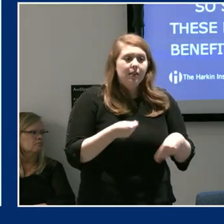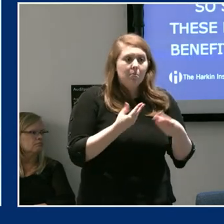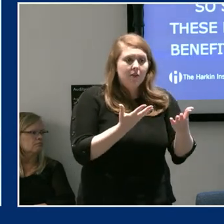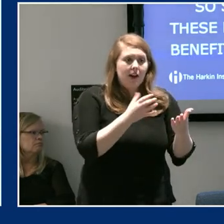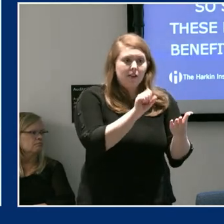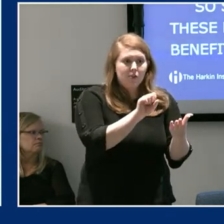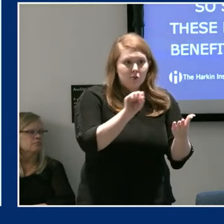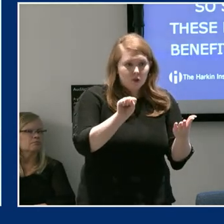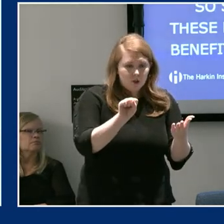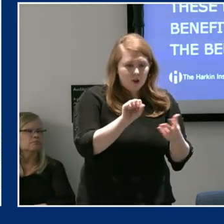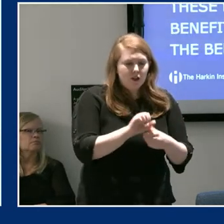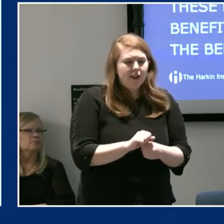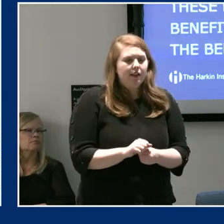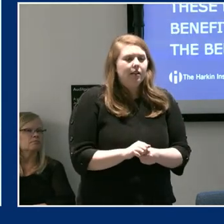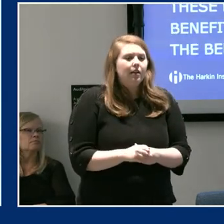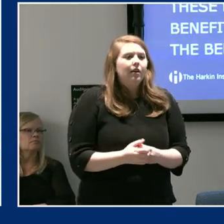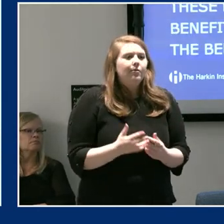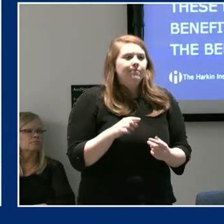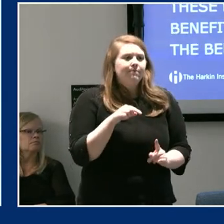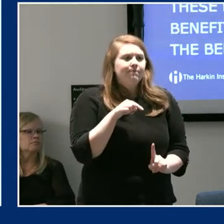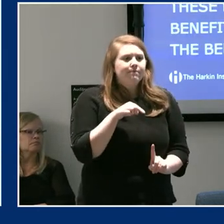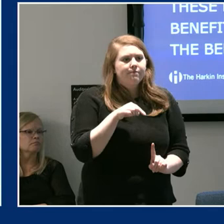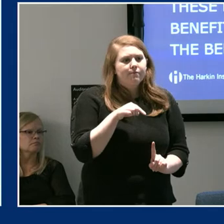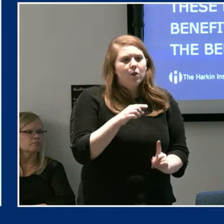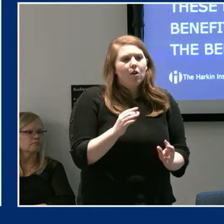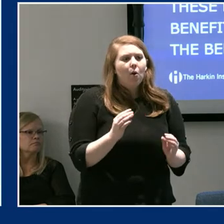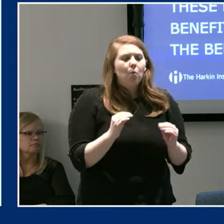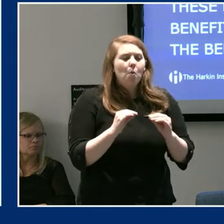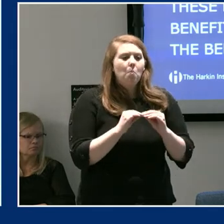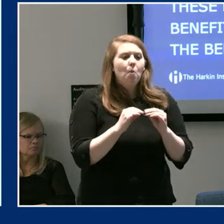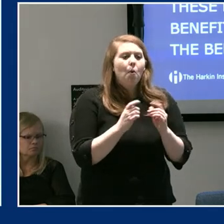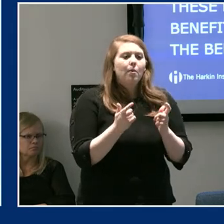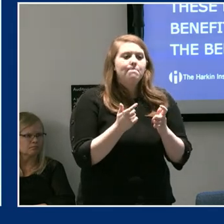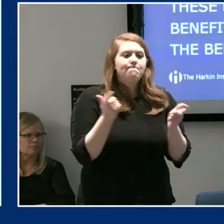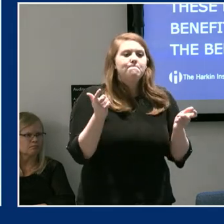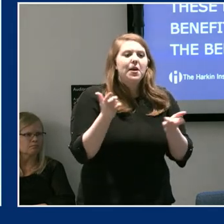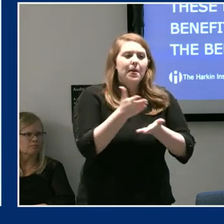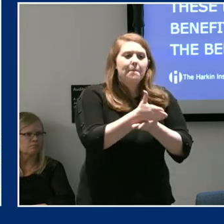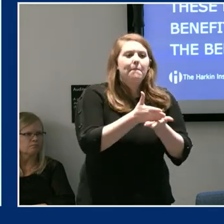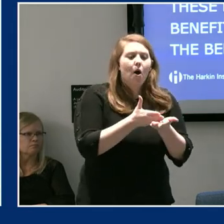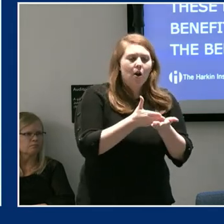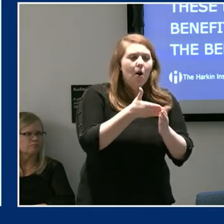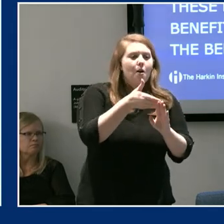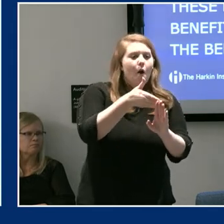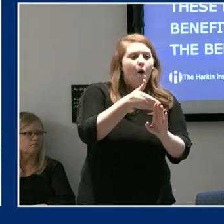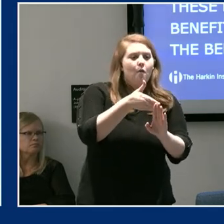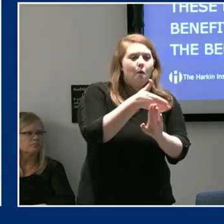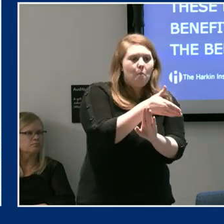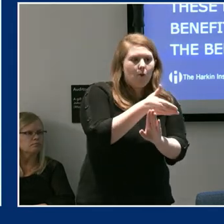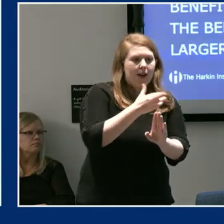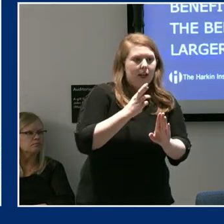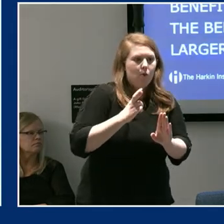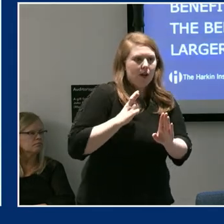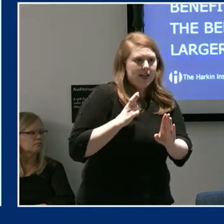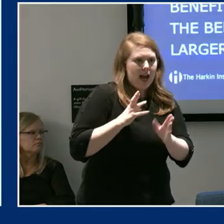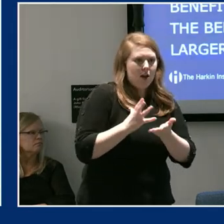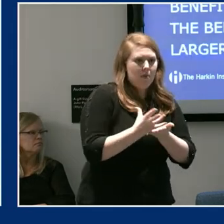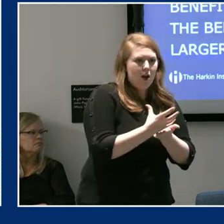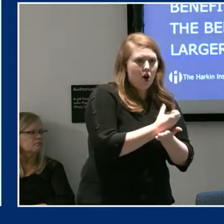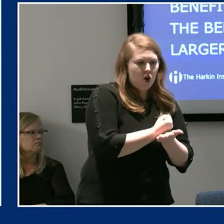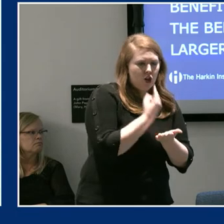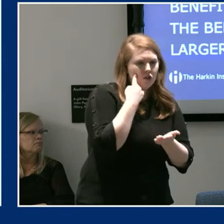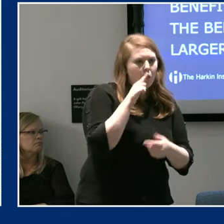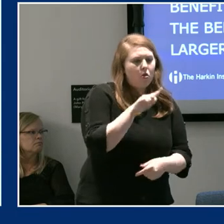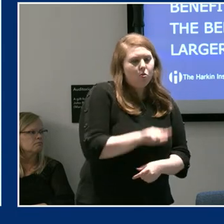Security are a larger share of pre-retirement earnings for lower income